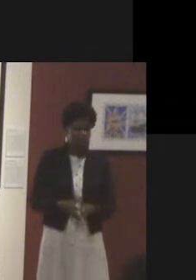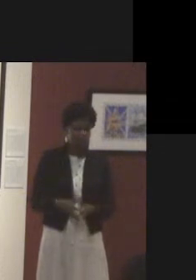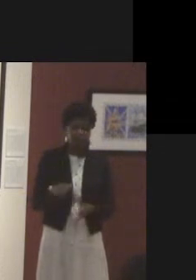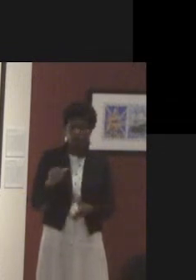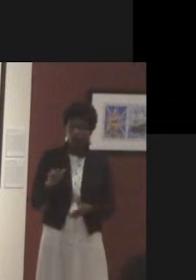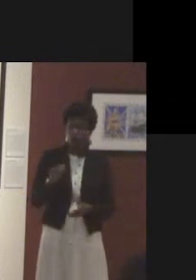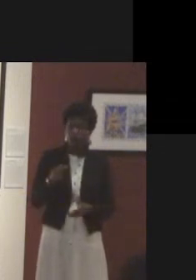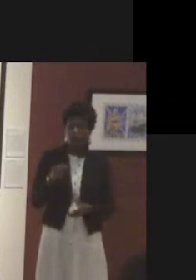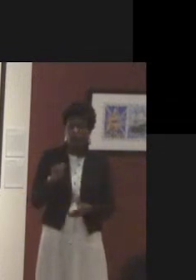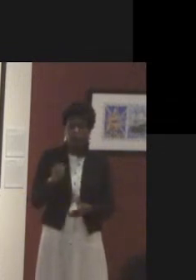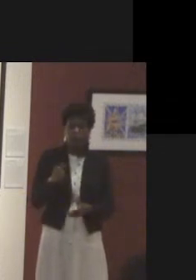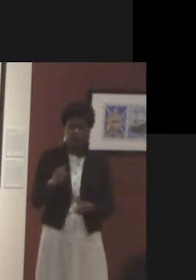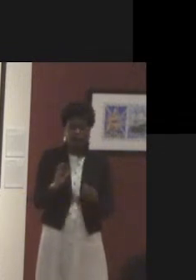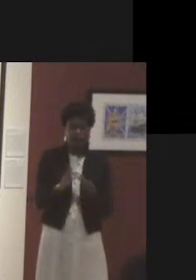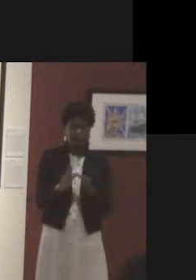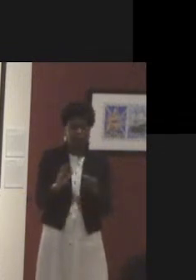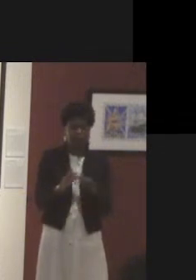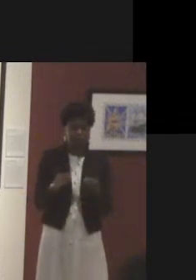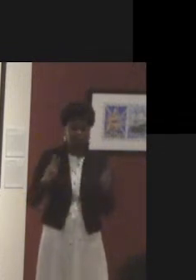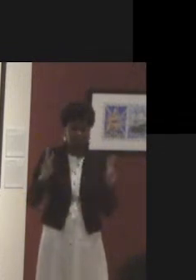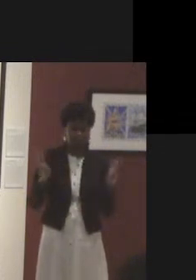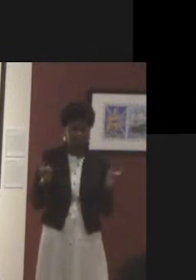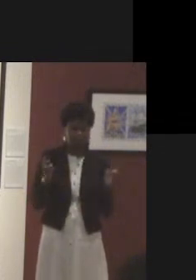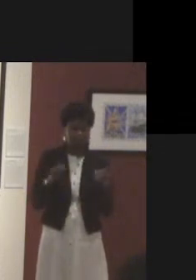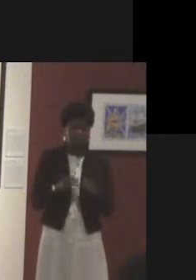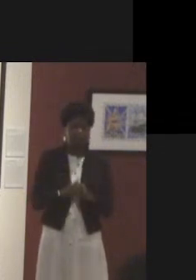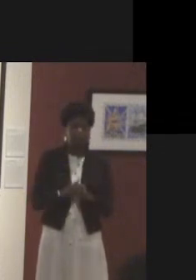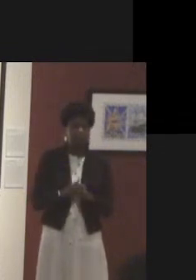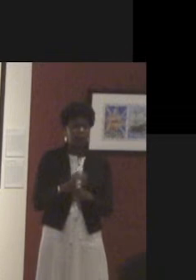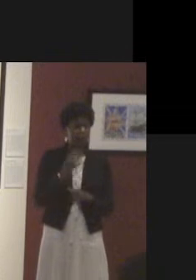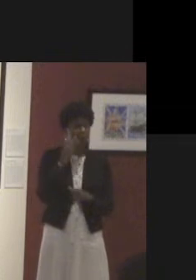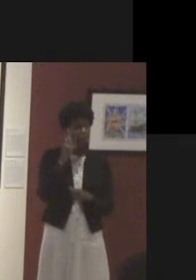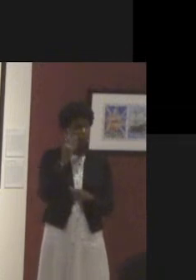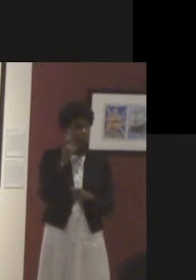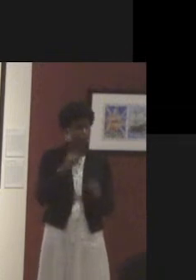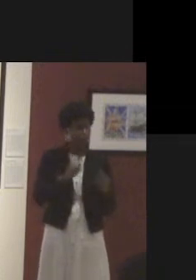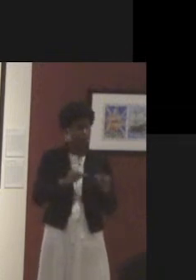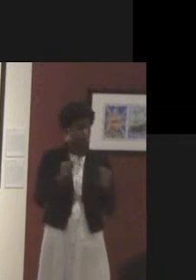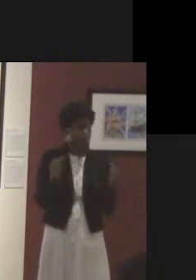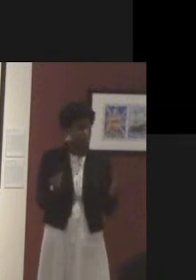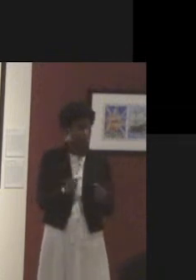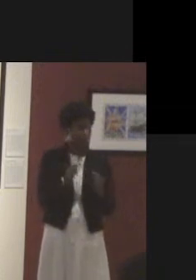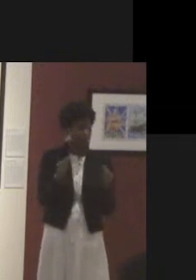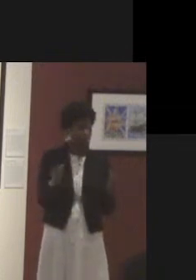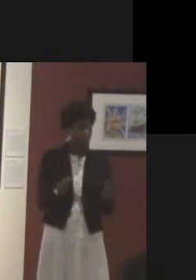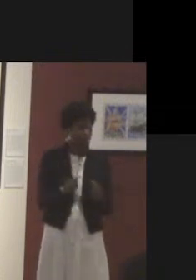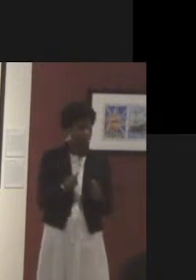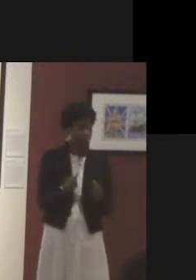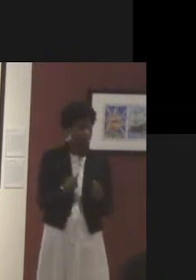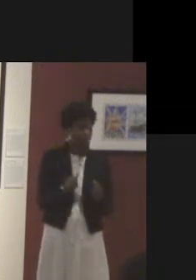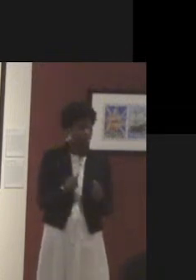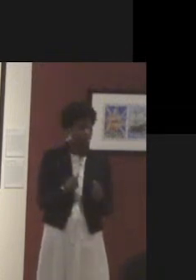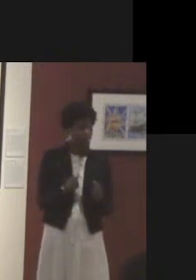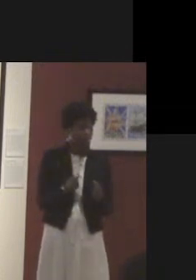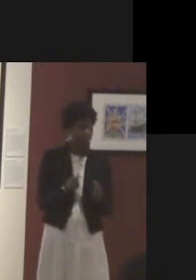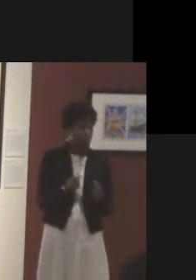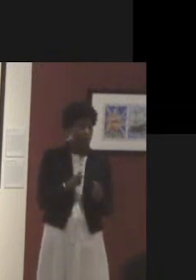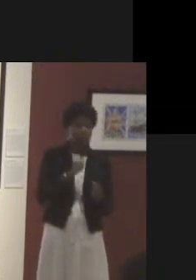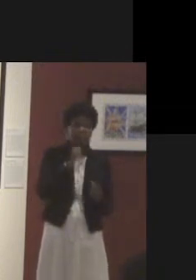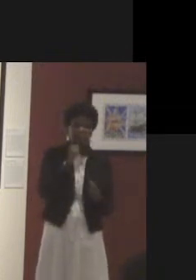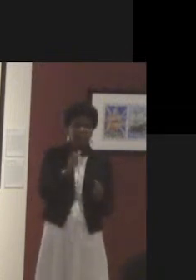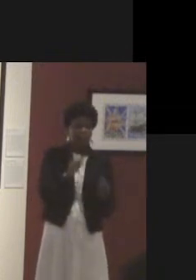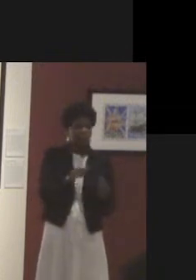Ahmed argues the following, quote, "The experience of pain does not cut off the body in the